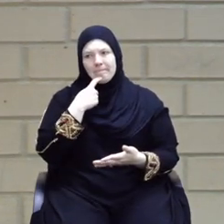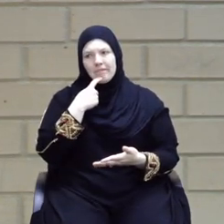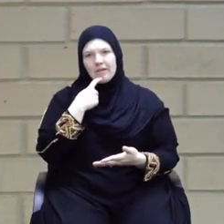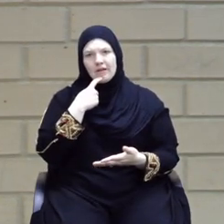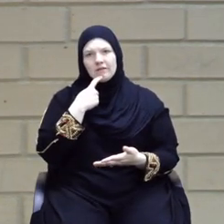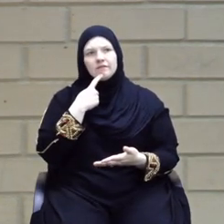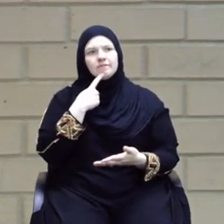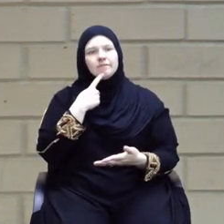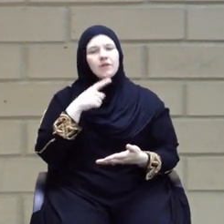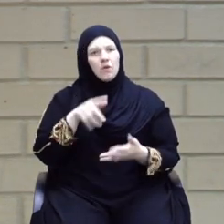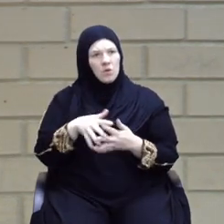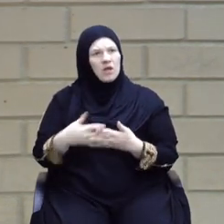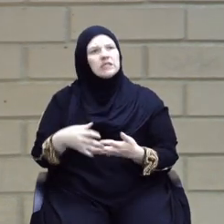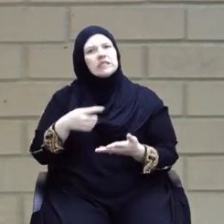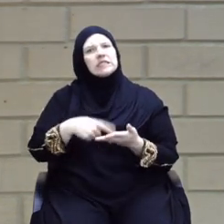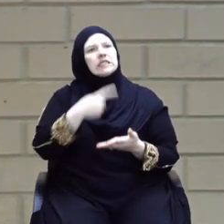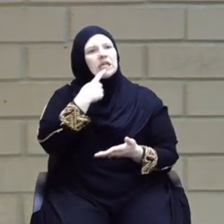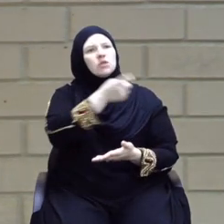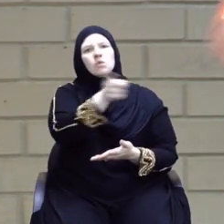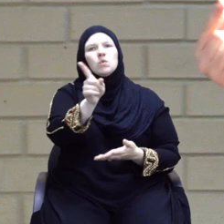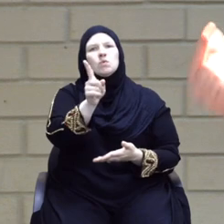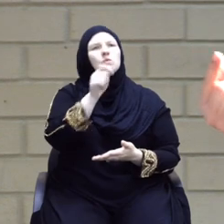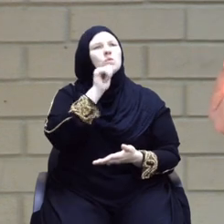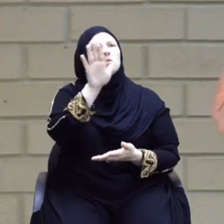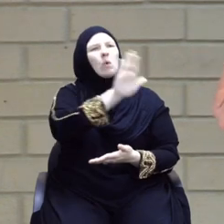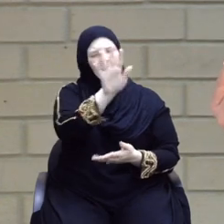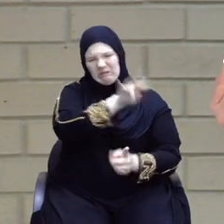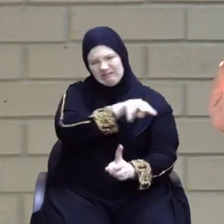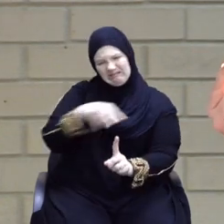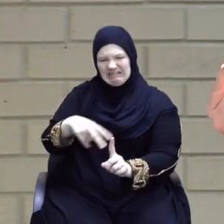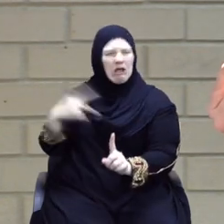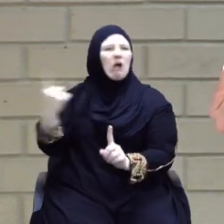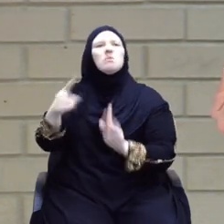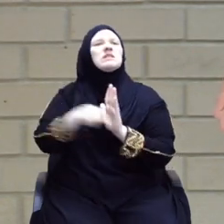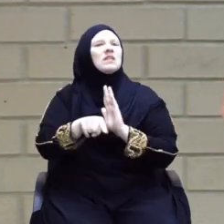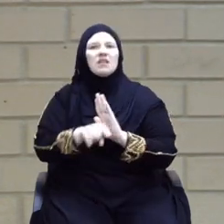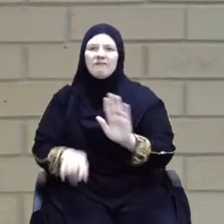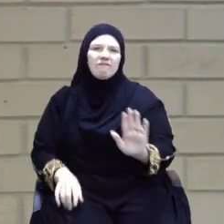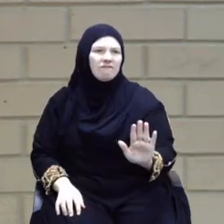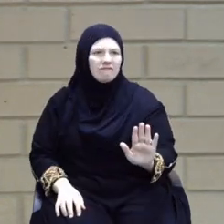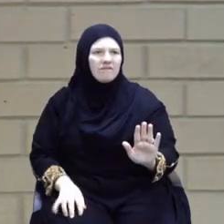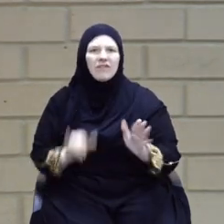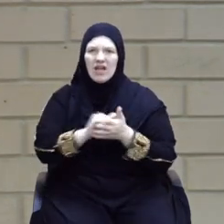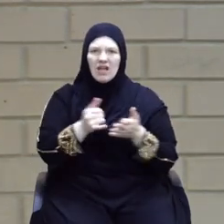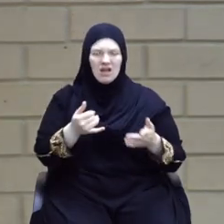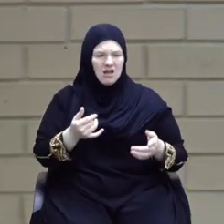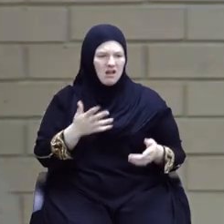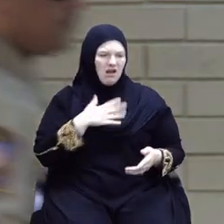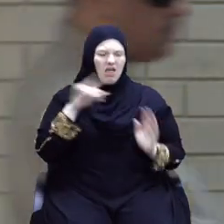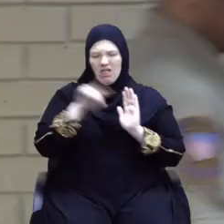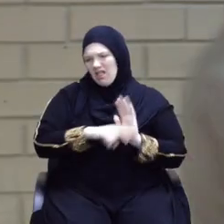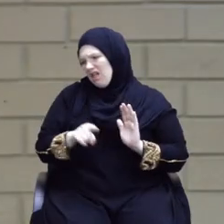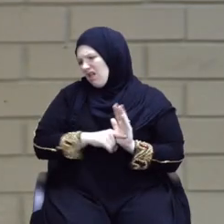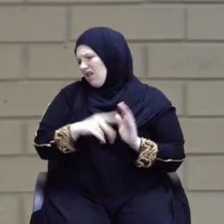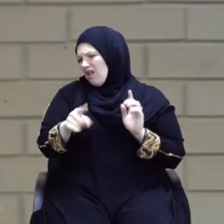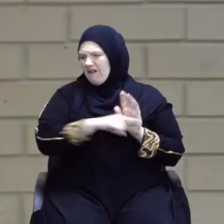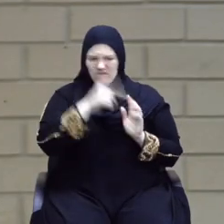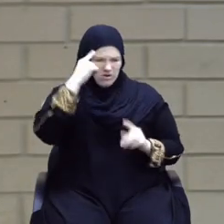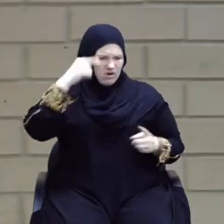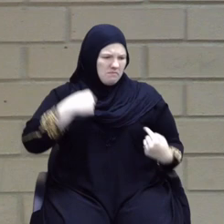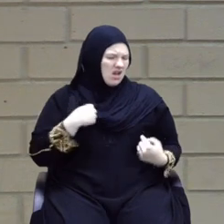don't view it, don't look at it as a negative thing or a bad thing that is happening to you. Look at it as a positive